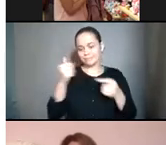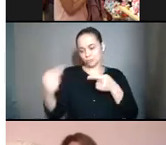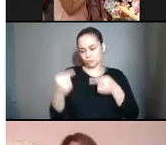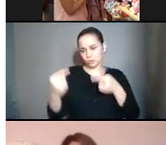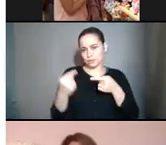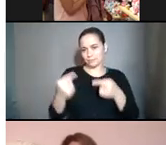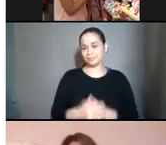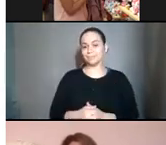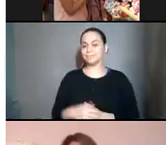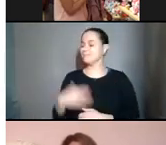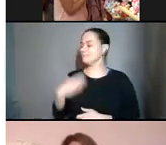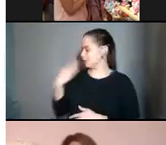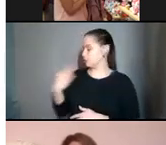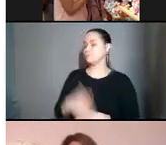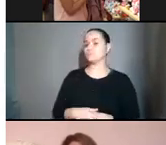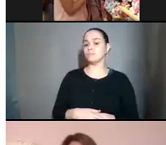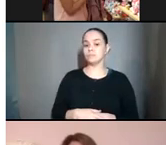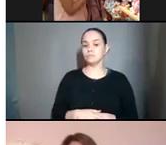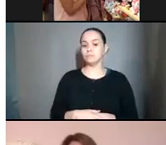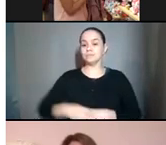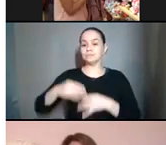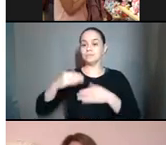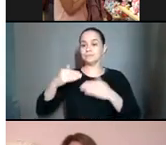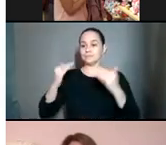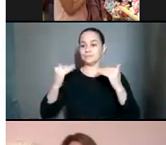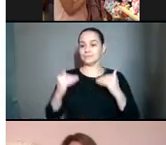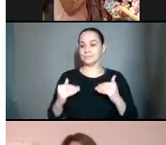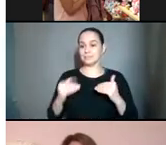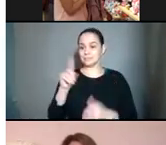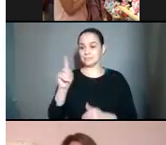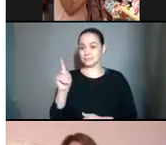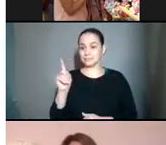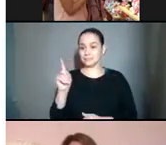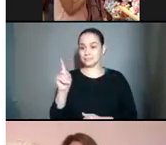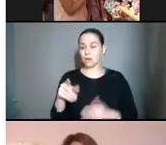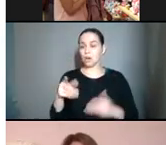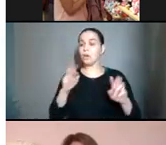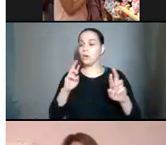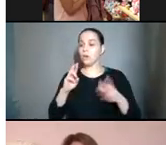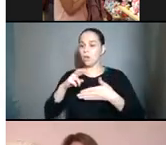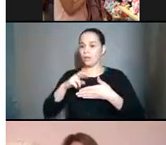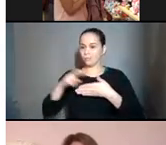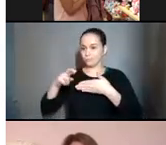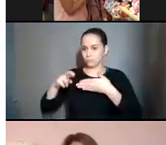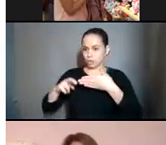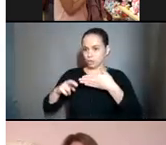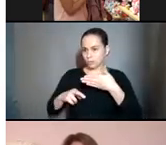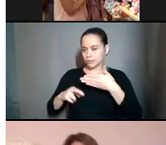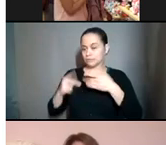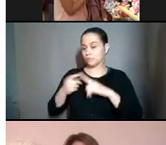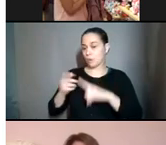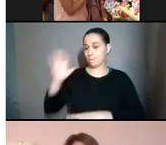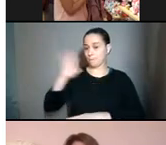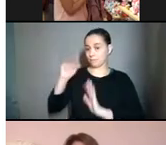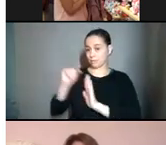Thank you. Our next question, the results from previous grades reflected